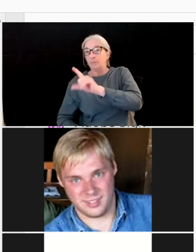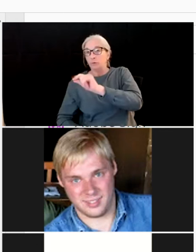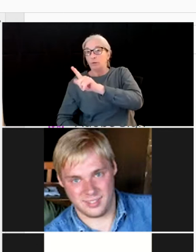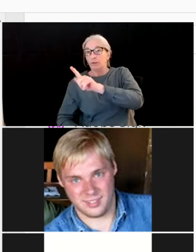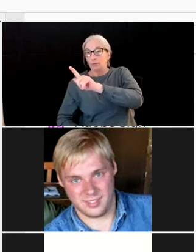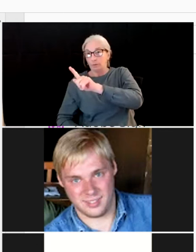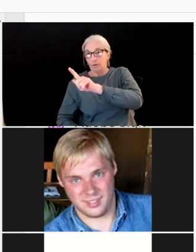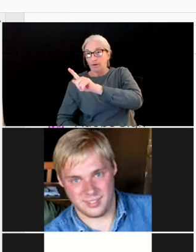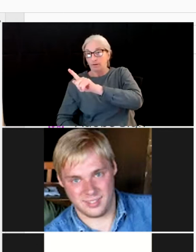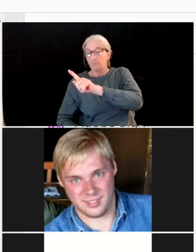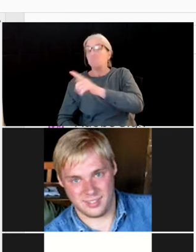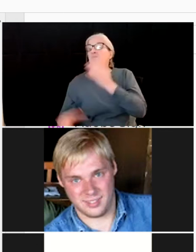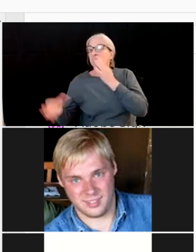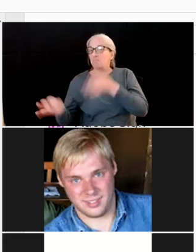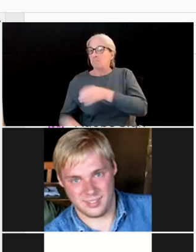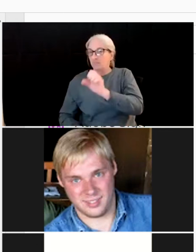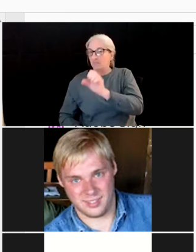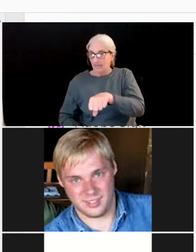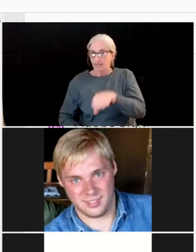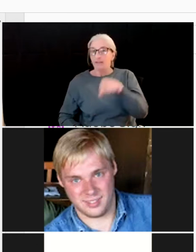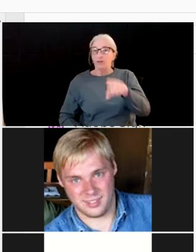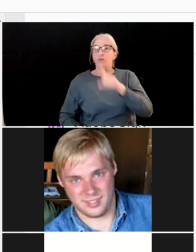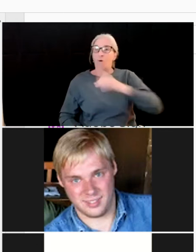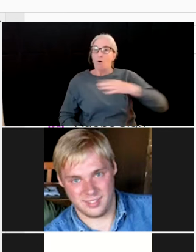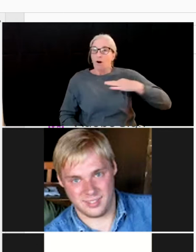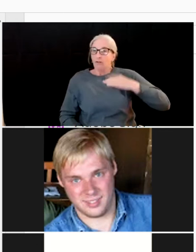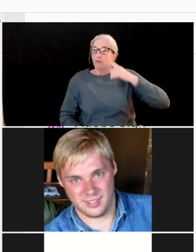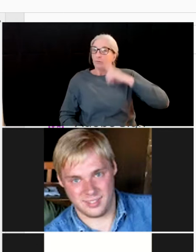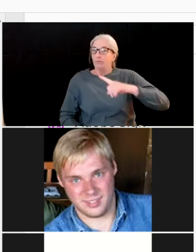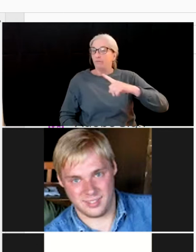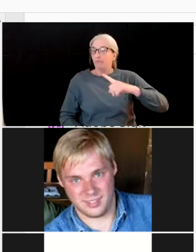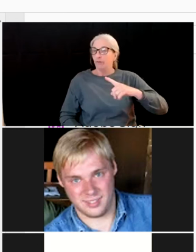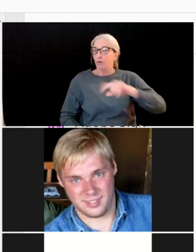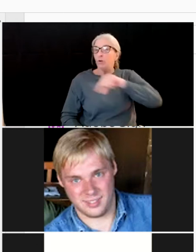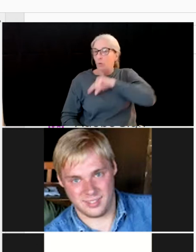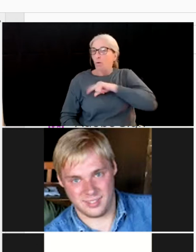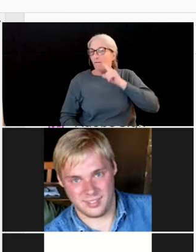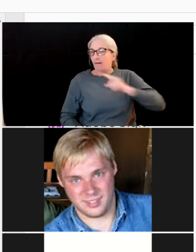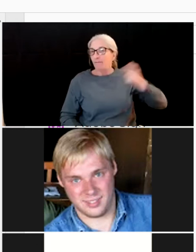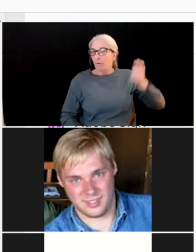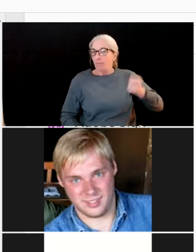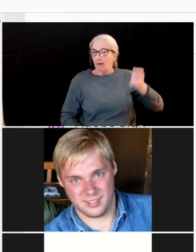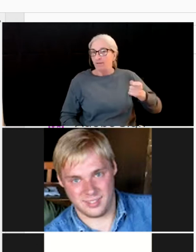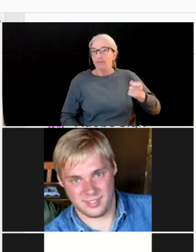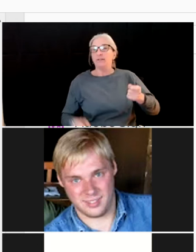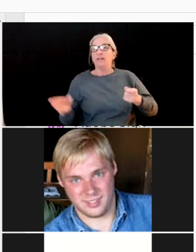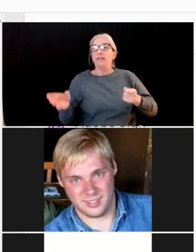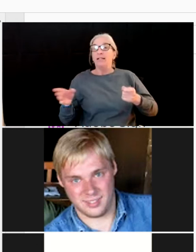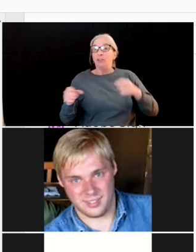found eligible for benefits in January, benefits begin in February, yeah, pretty simple.